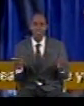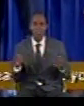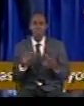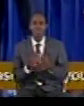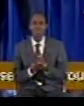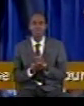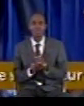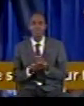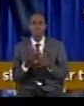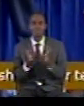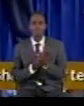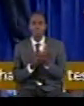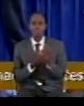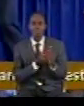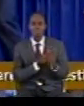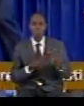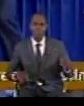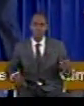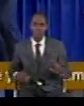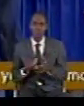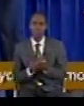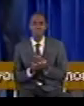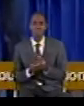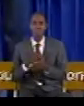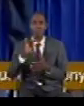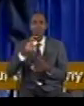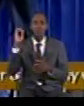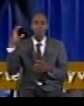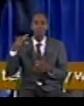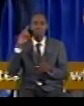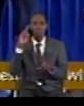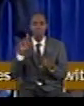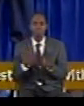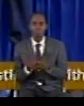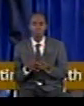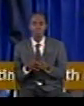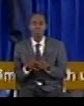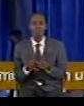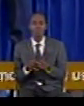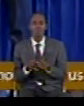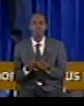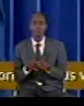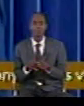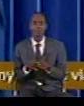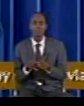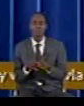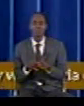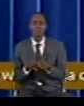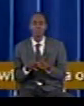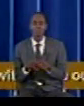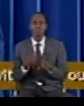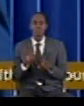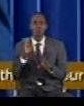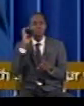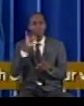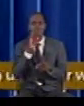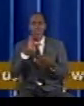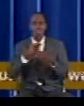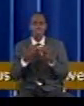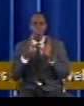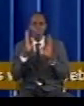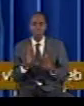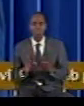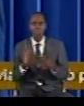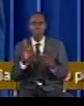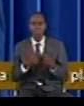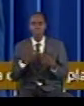Praise the Lord. By the grace of God, my name is Philip Abubakar. I'm the interpreter for the deaf here. We've been working with them